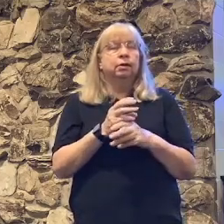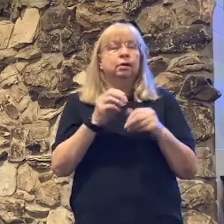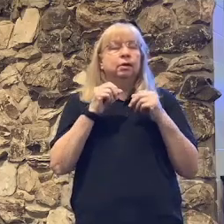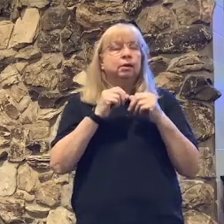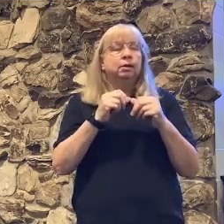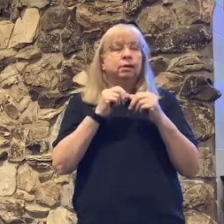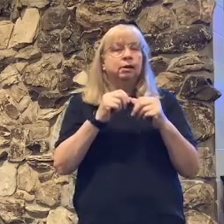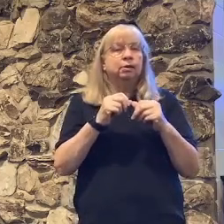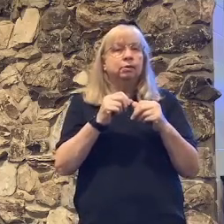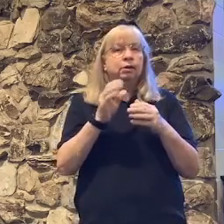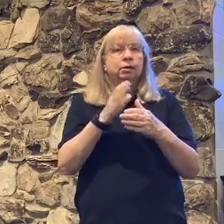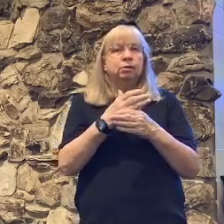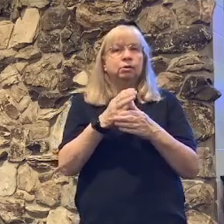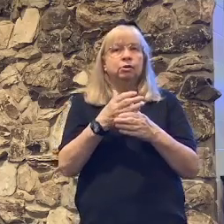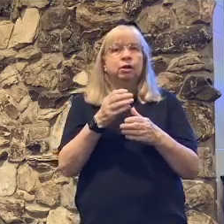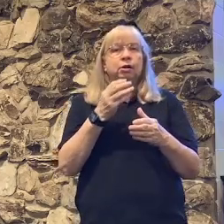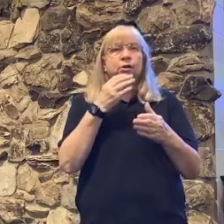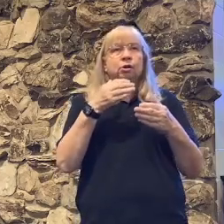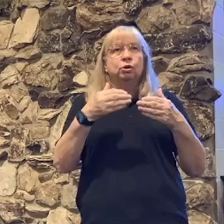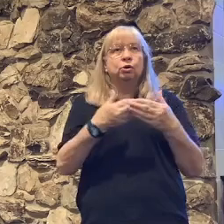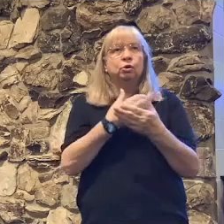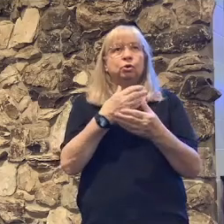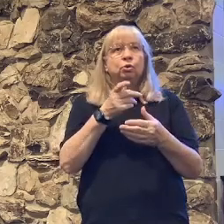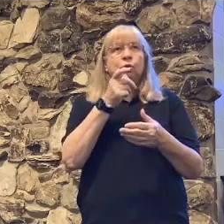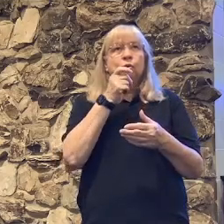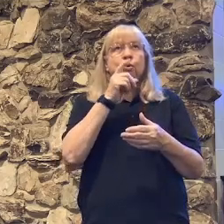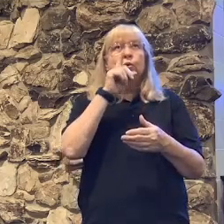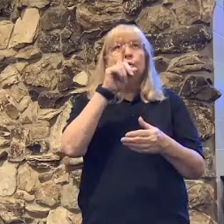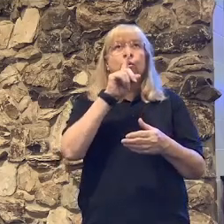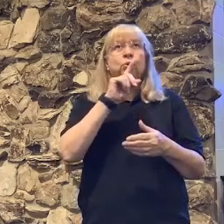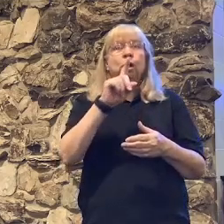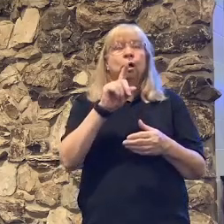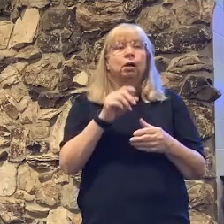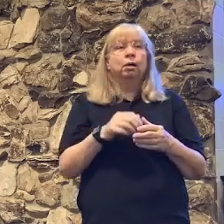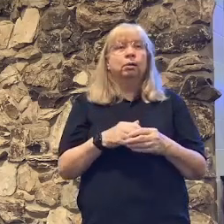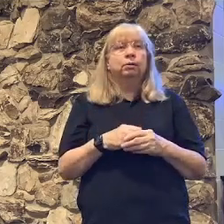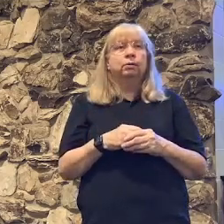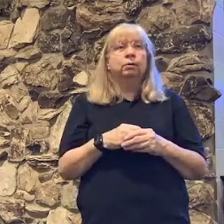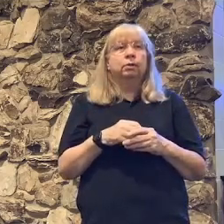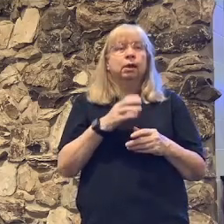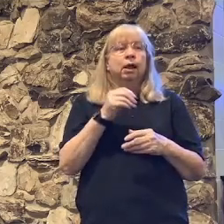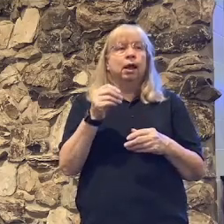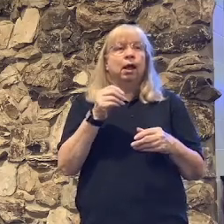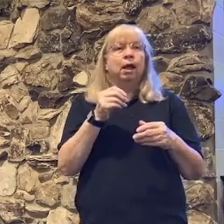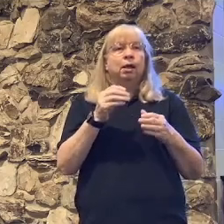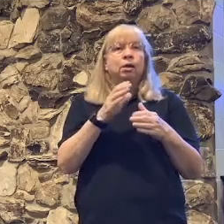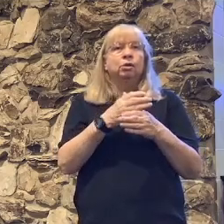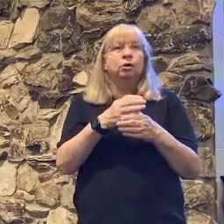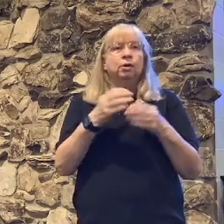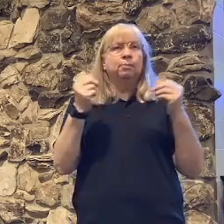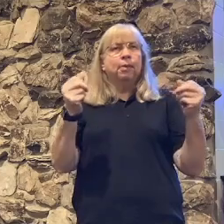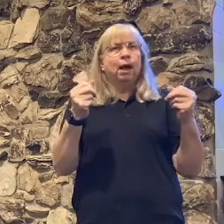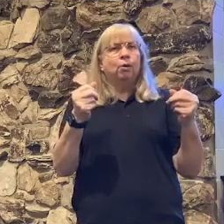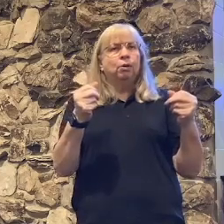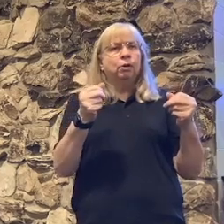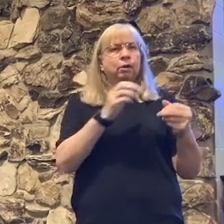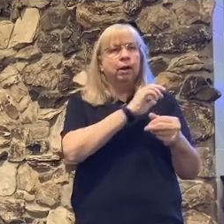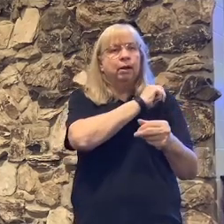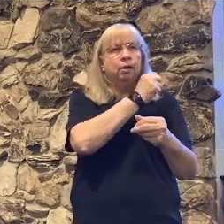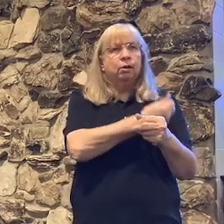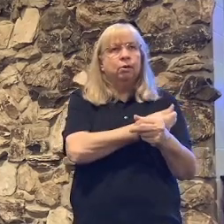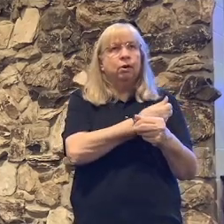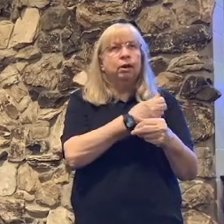continuing to share the news of who you are, and share the power and authority that you give